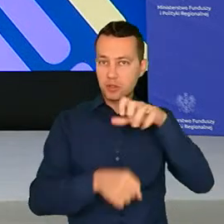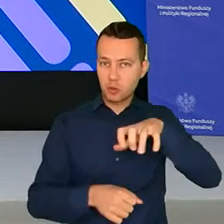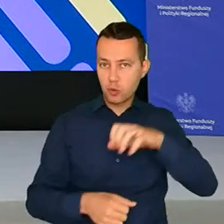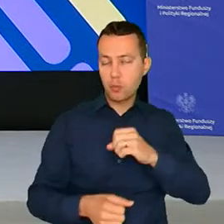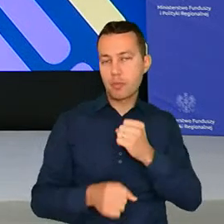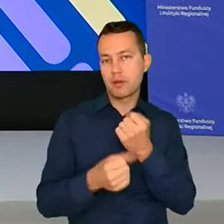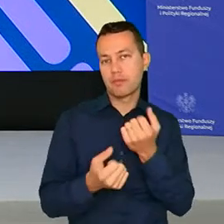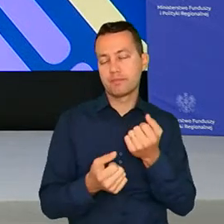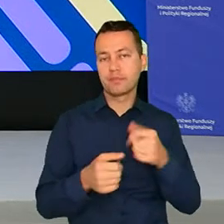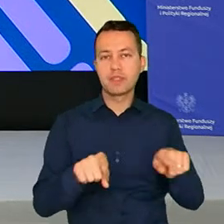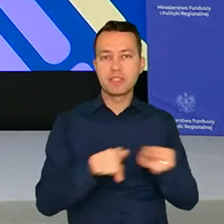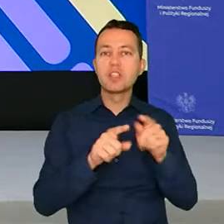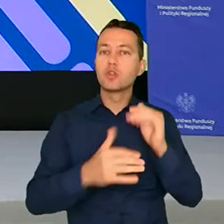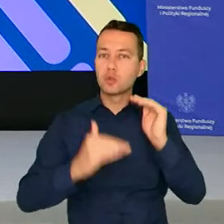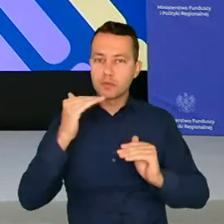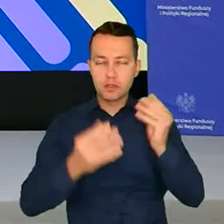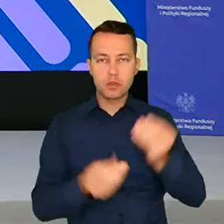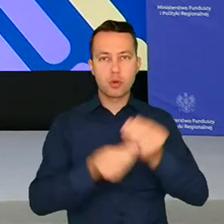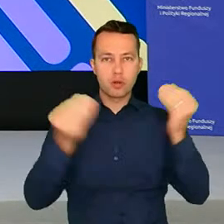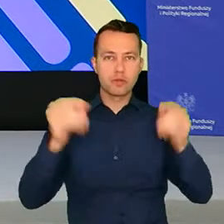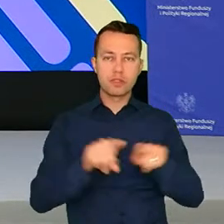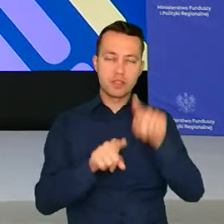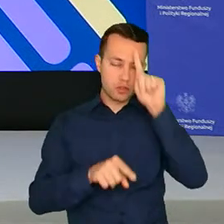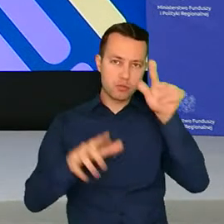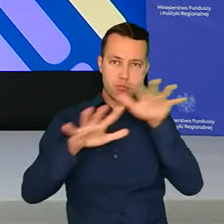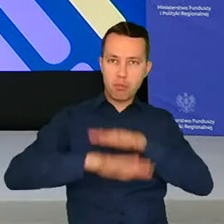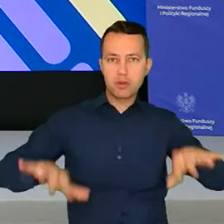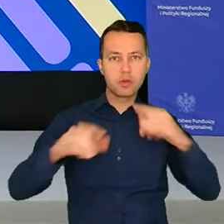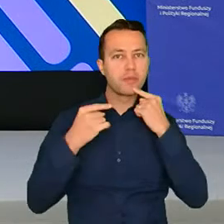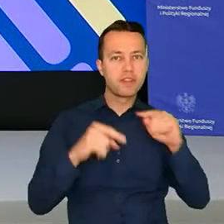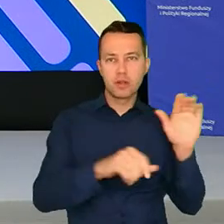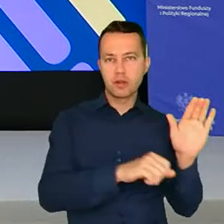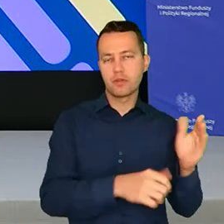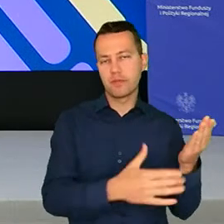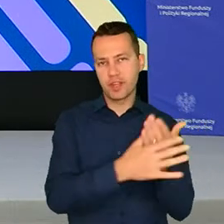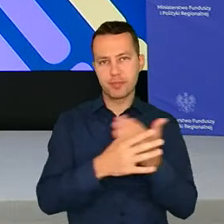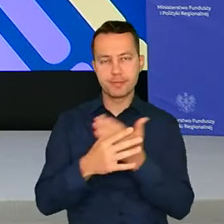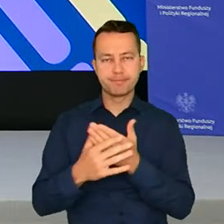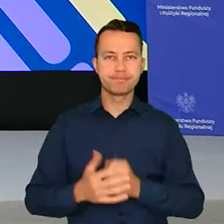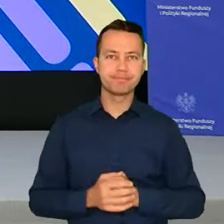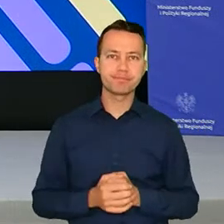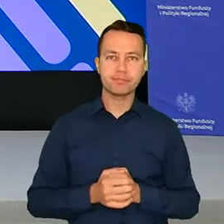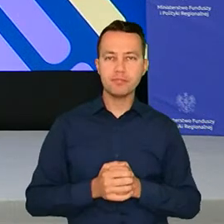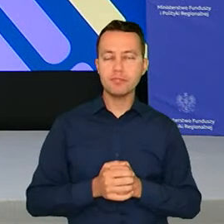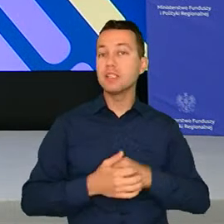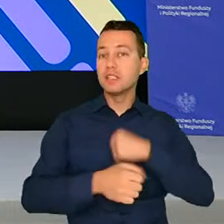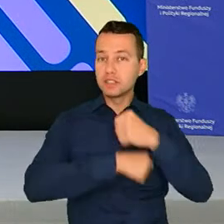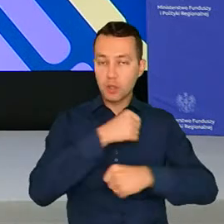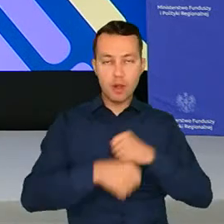will be also included in the teams that are responsible for the